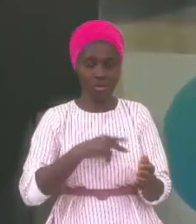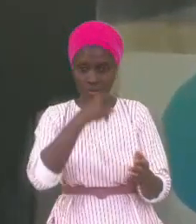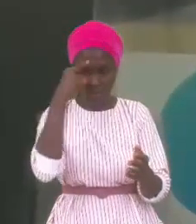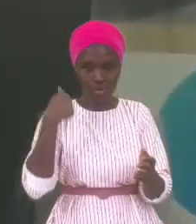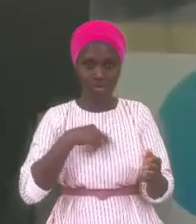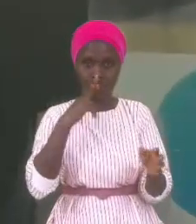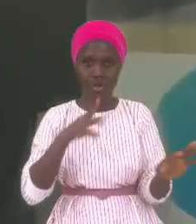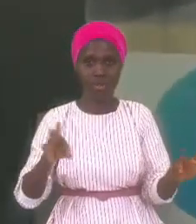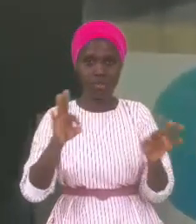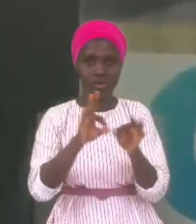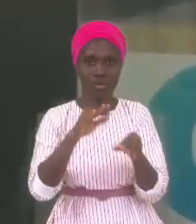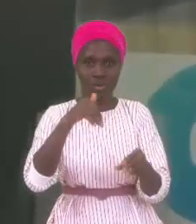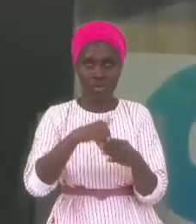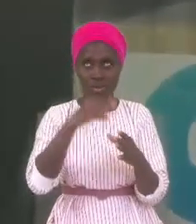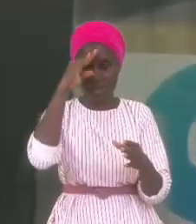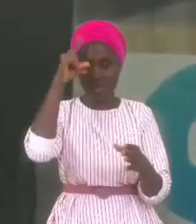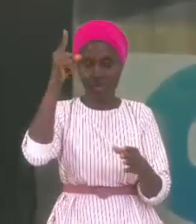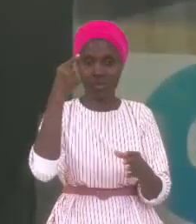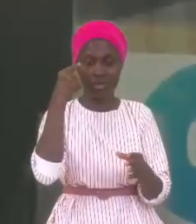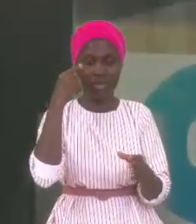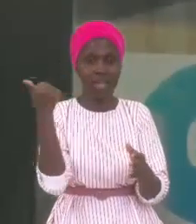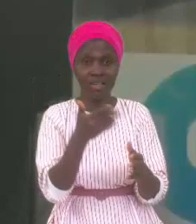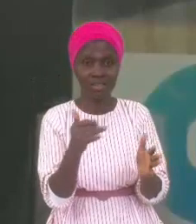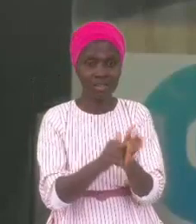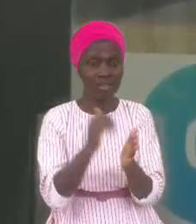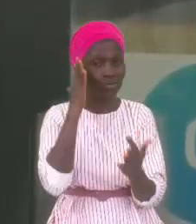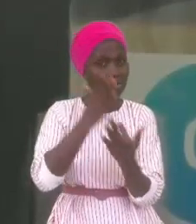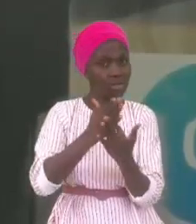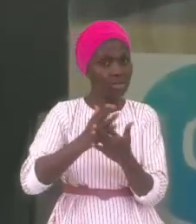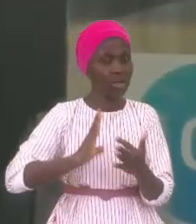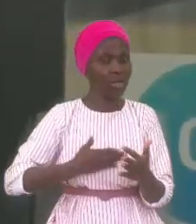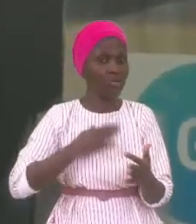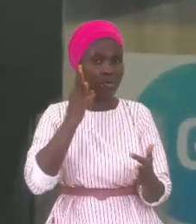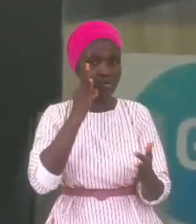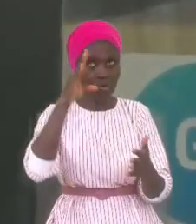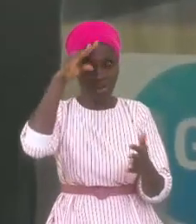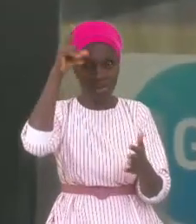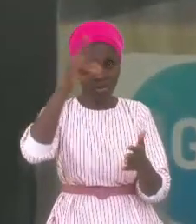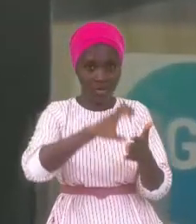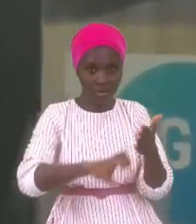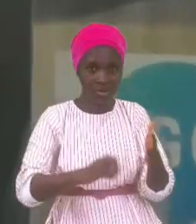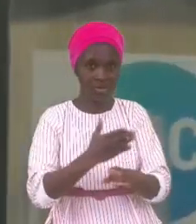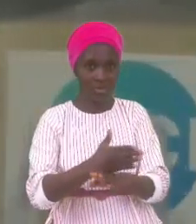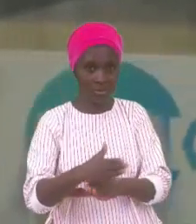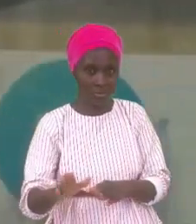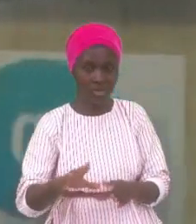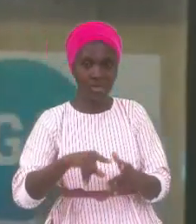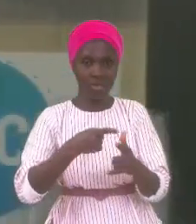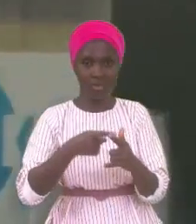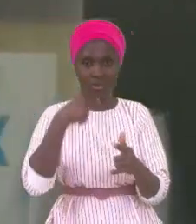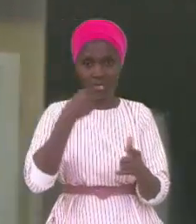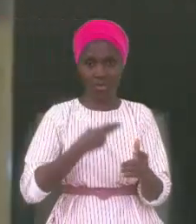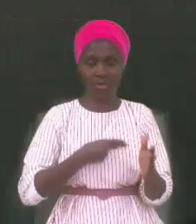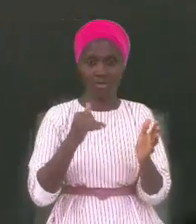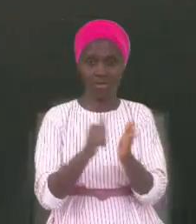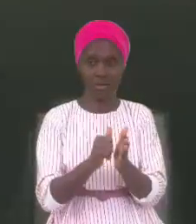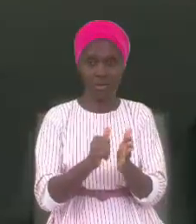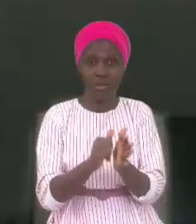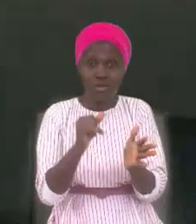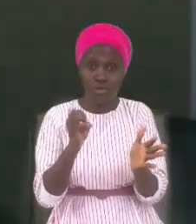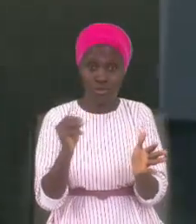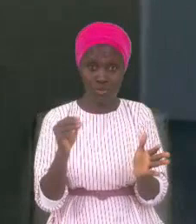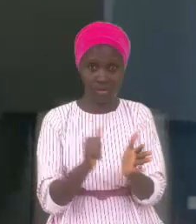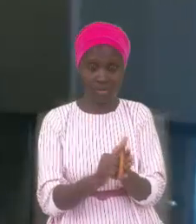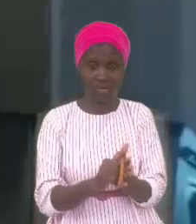that will hinder our bearing fruit, he takes that away. And then he tells us that it may bring forth